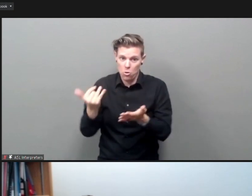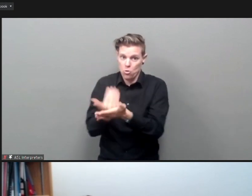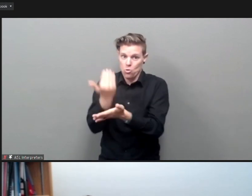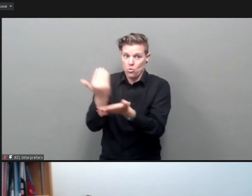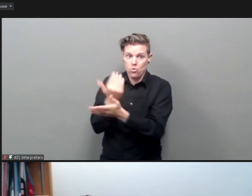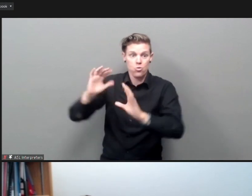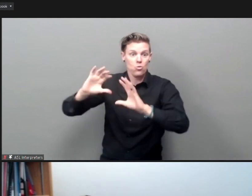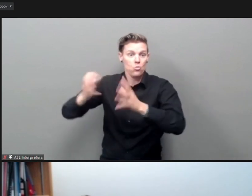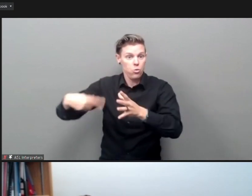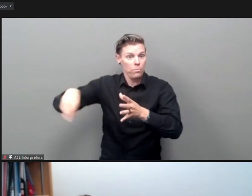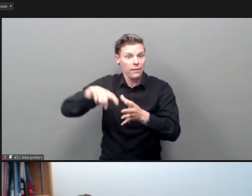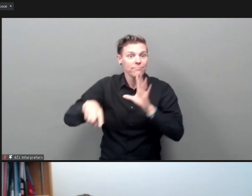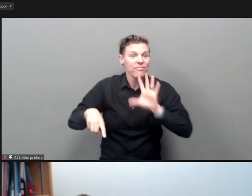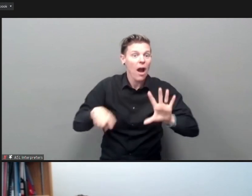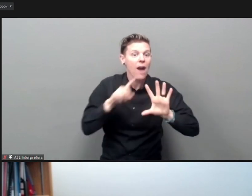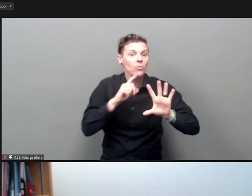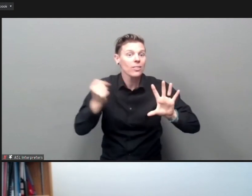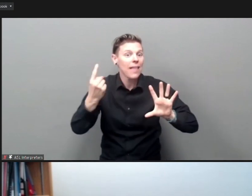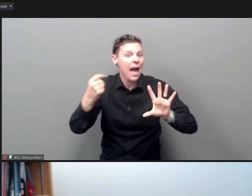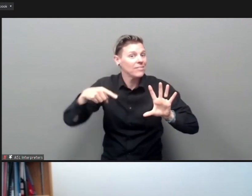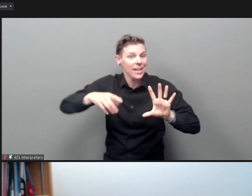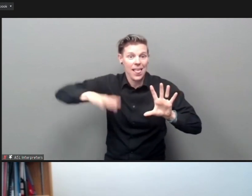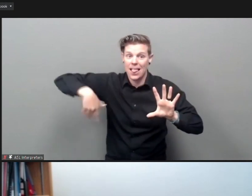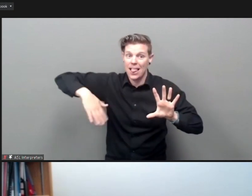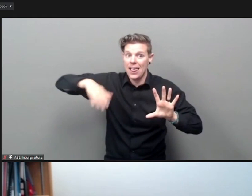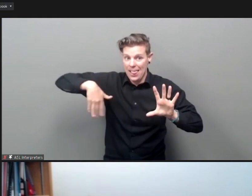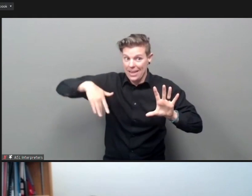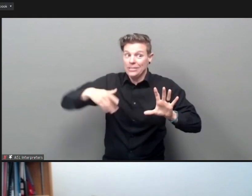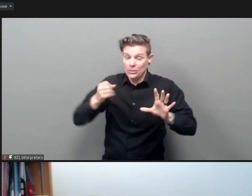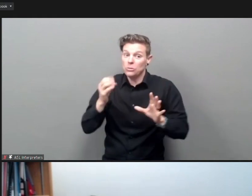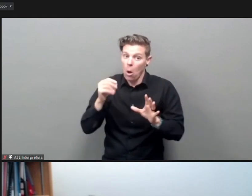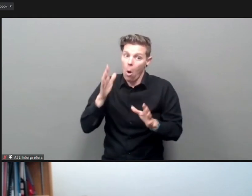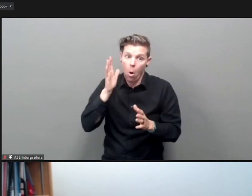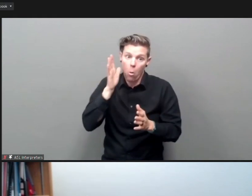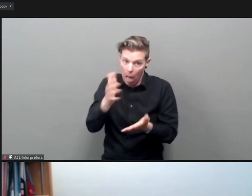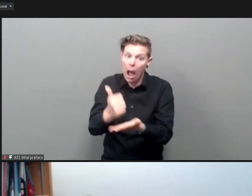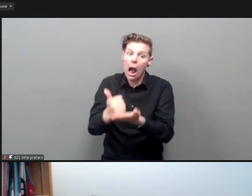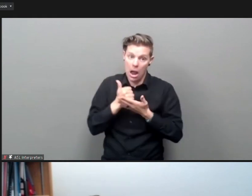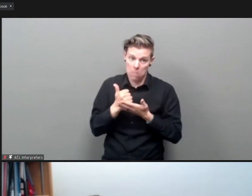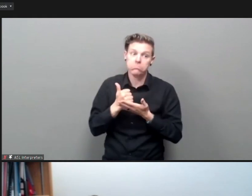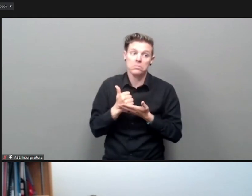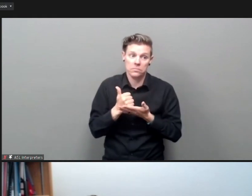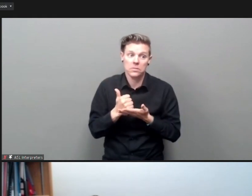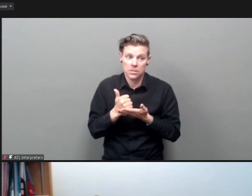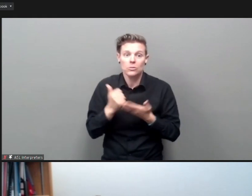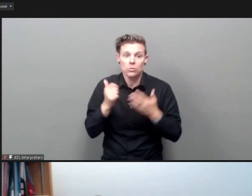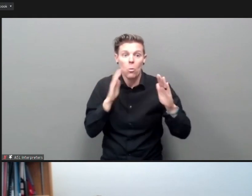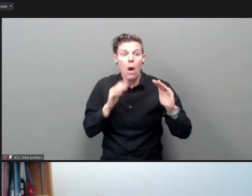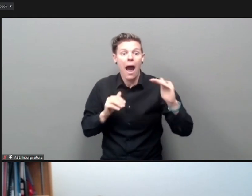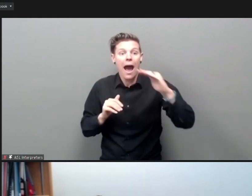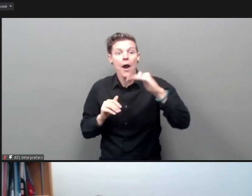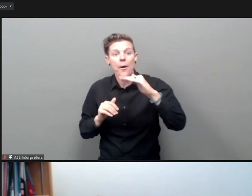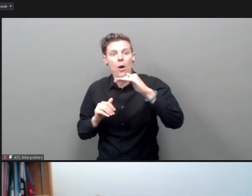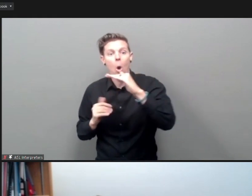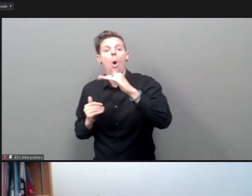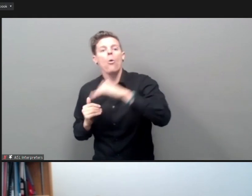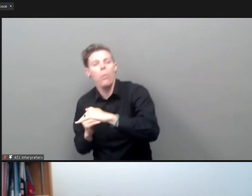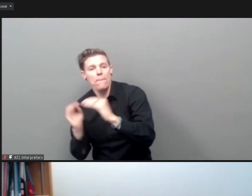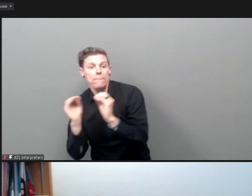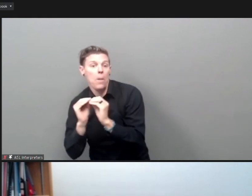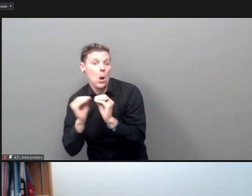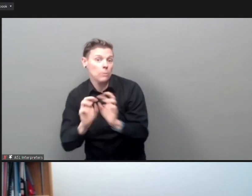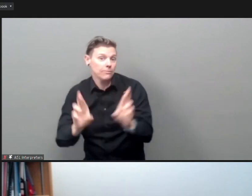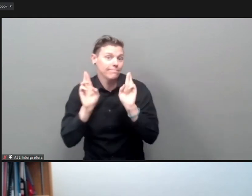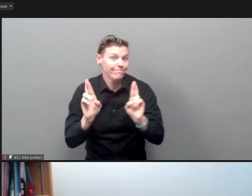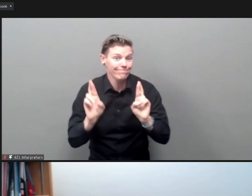which automatically prevents more spread of the illness. So, yeah, we do hope that will